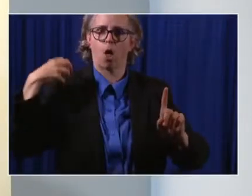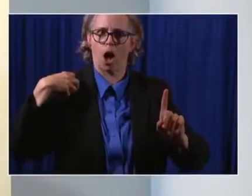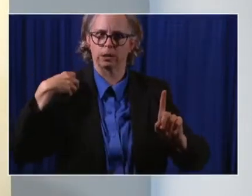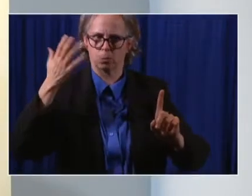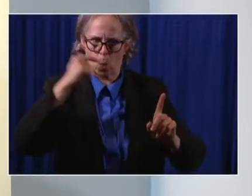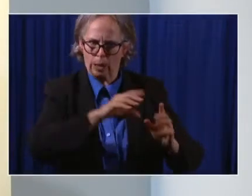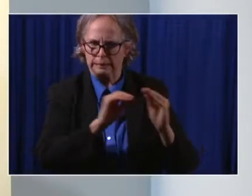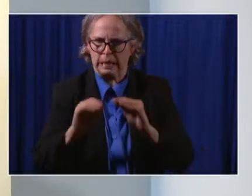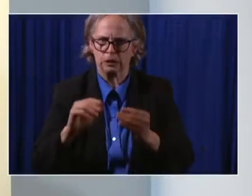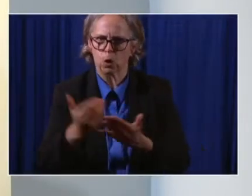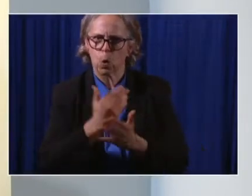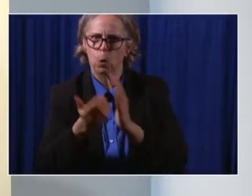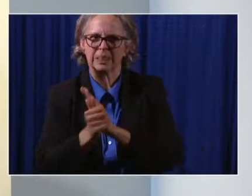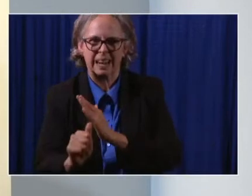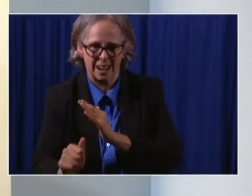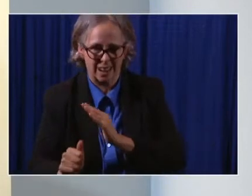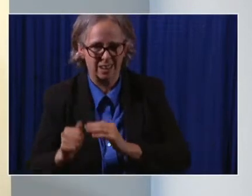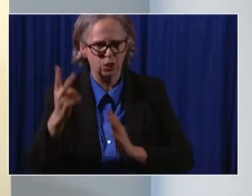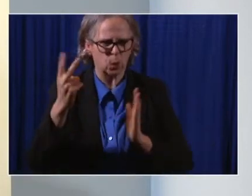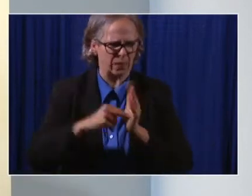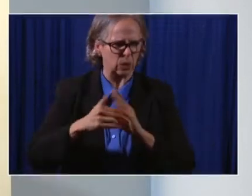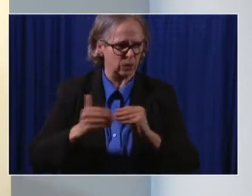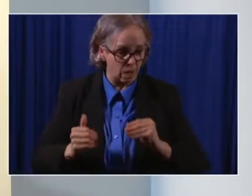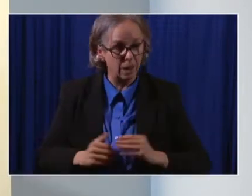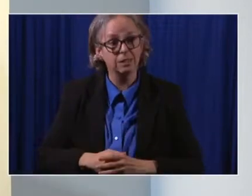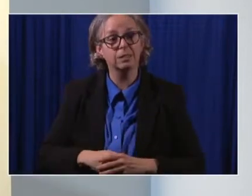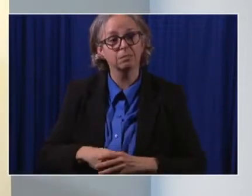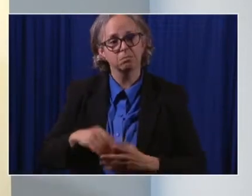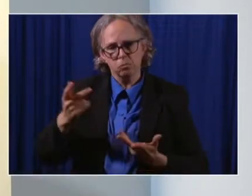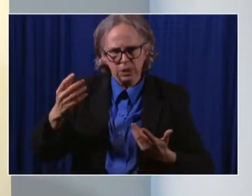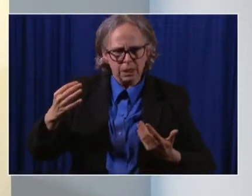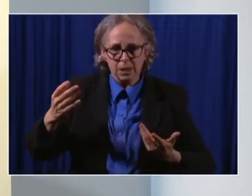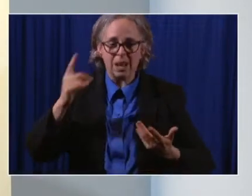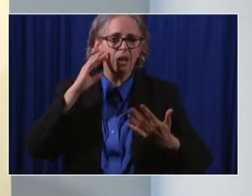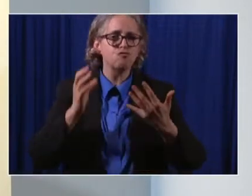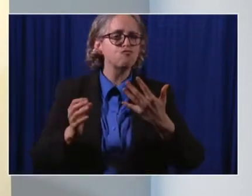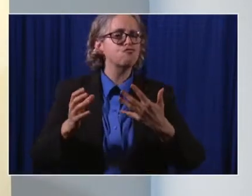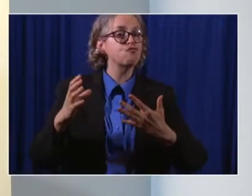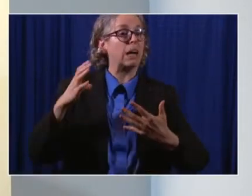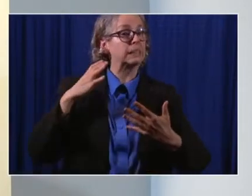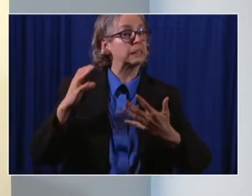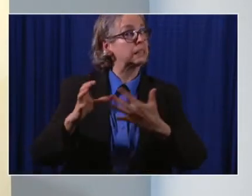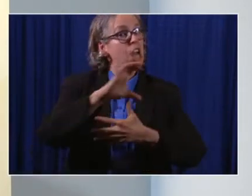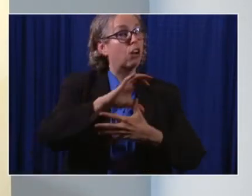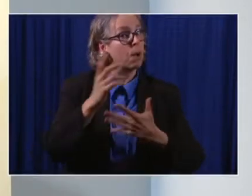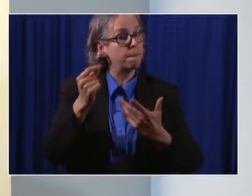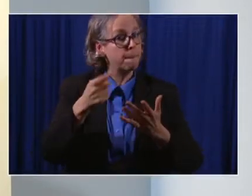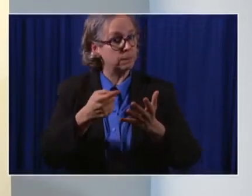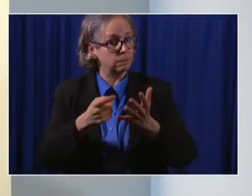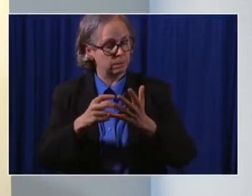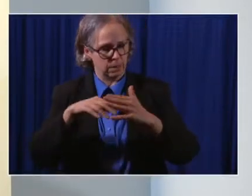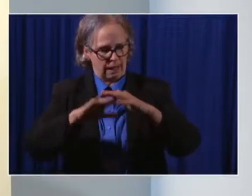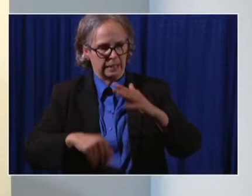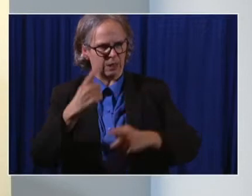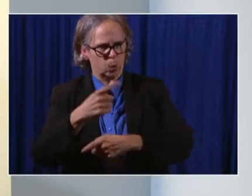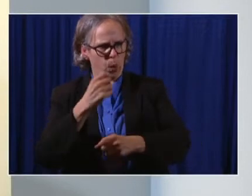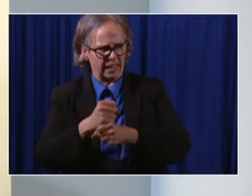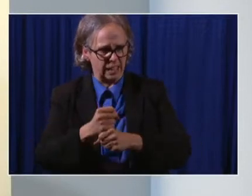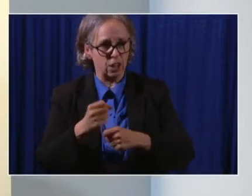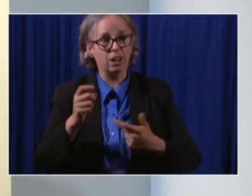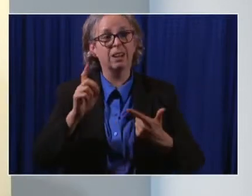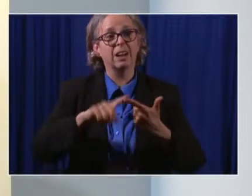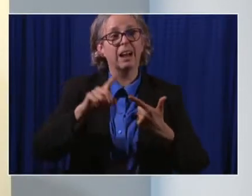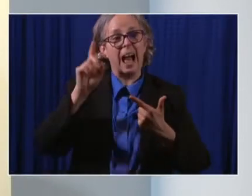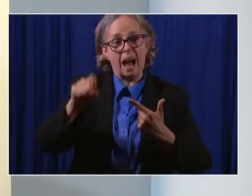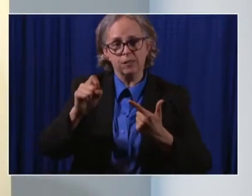The eligible criteria is it must be a short-term program, so we got to earn this in less than a year. It's got to be technology-focused and